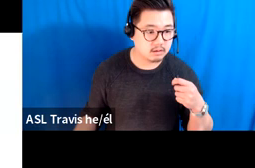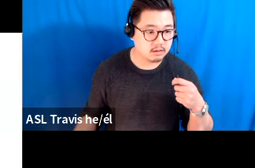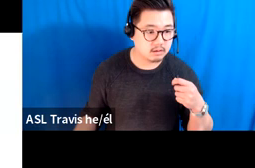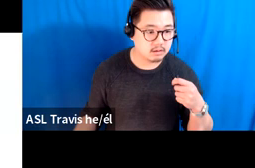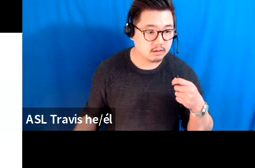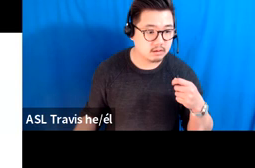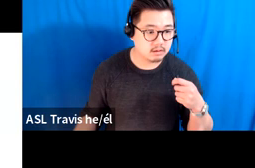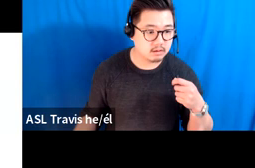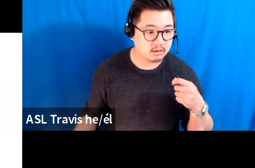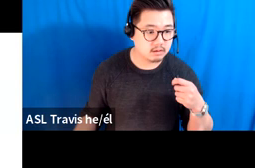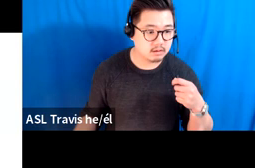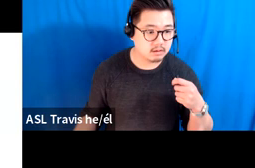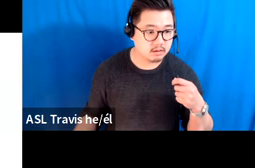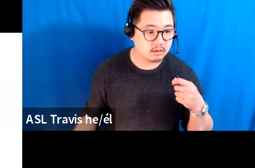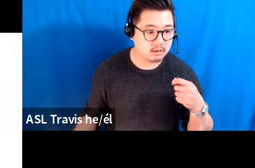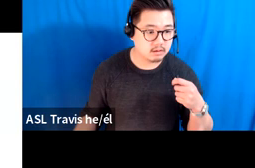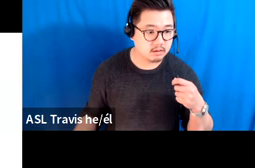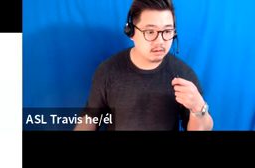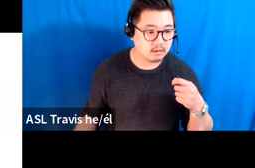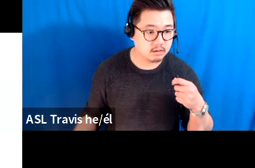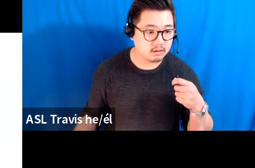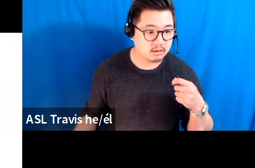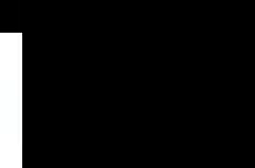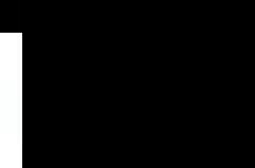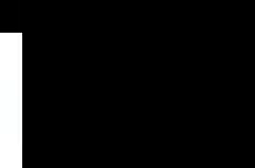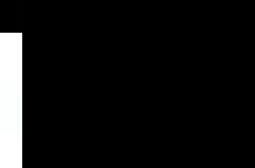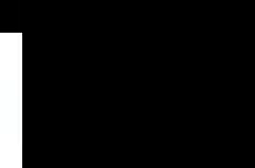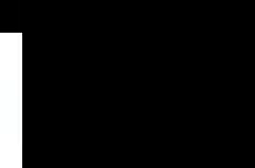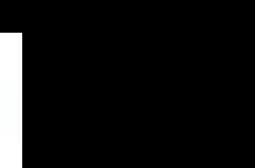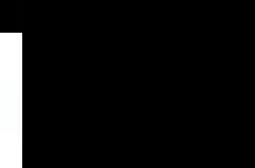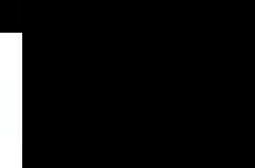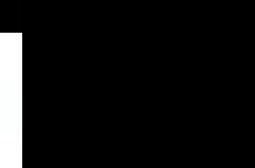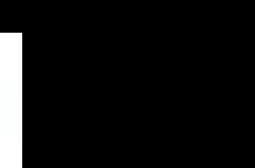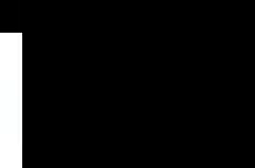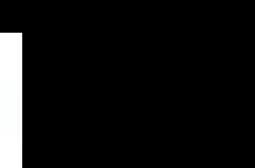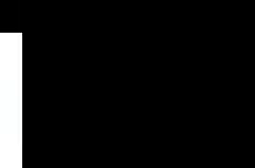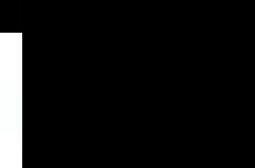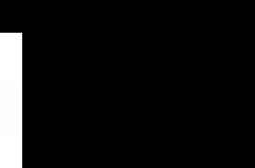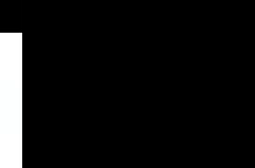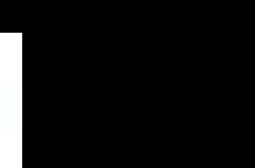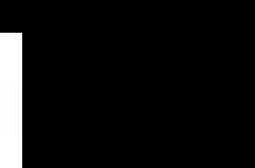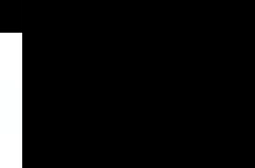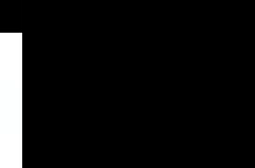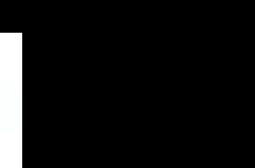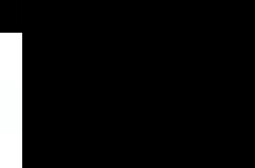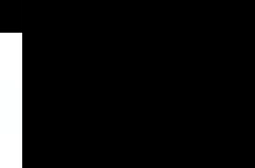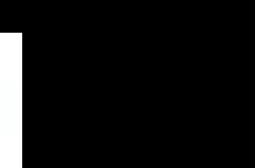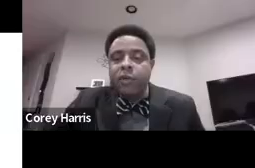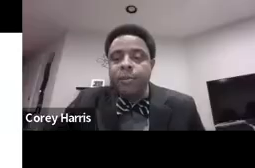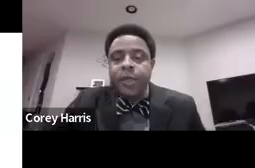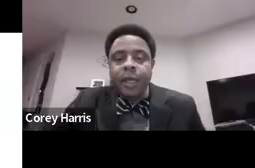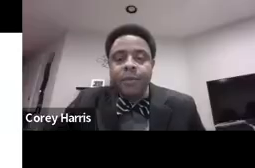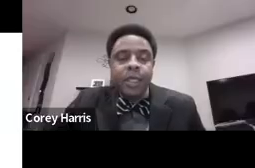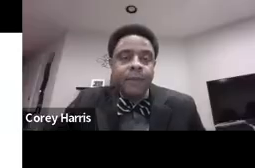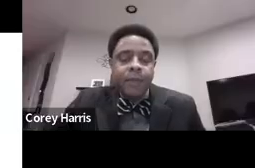schools uh 44 teachers across our seven heights across seven high schools i have begun professional learning